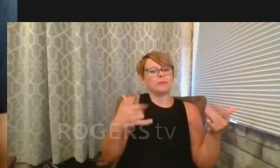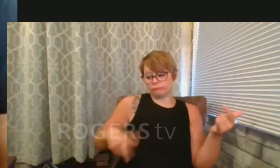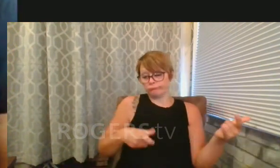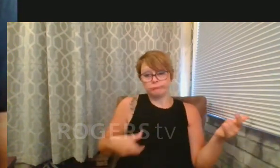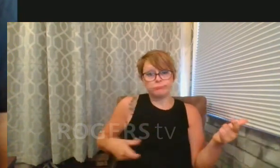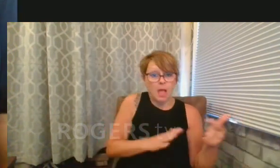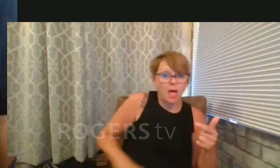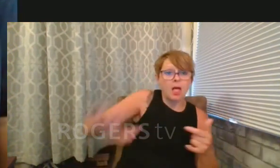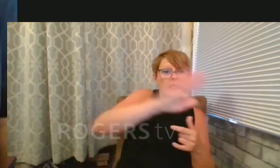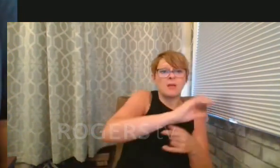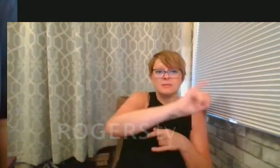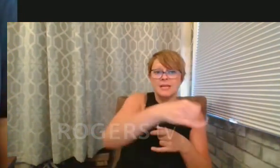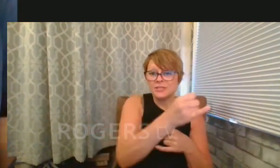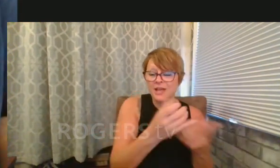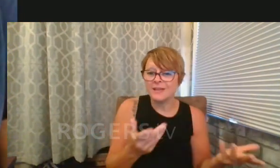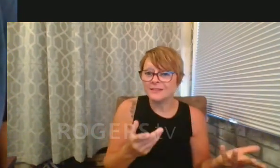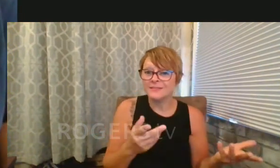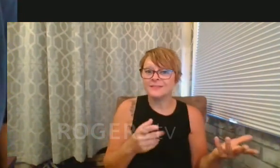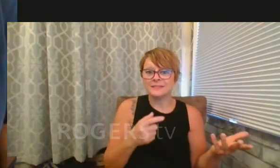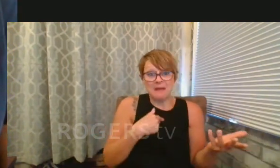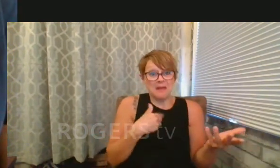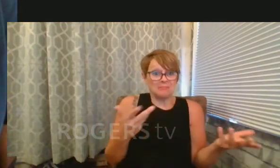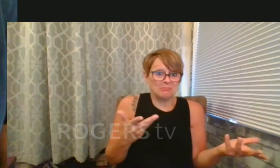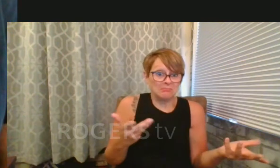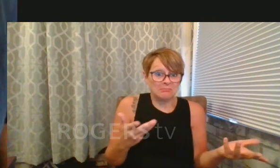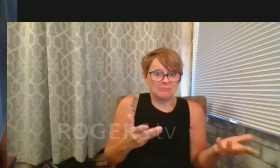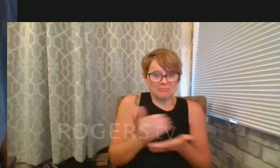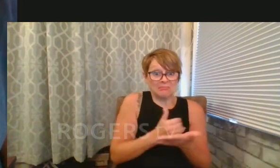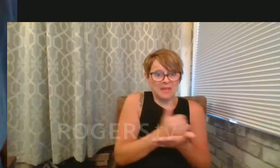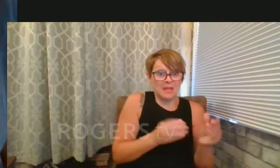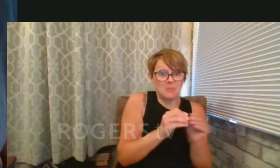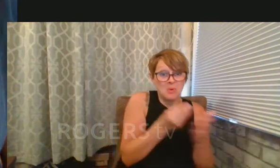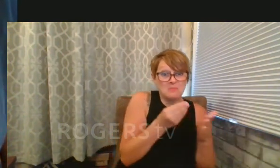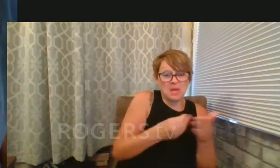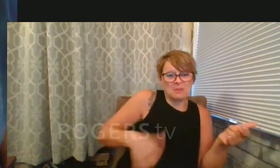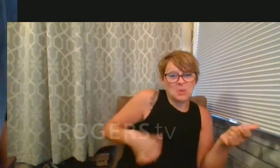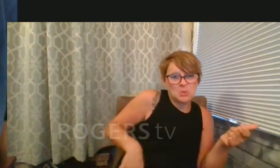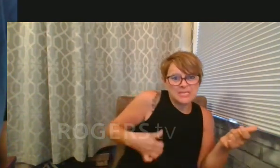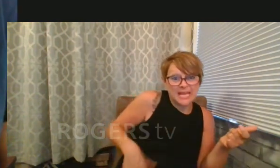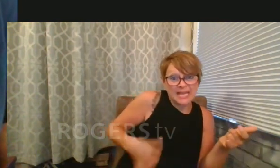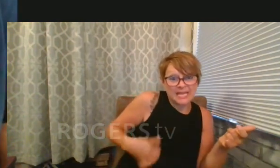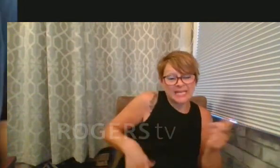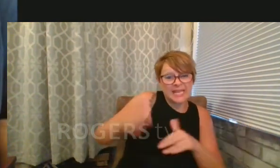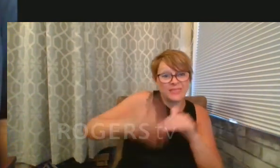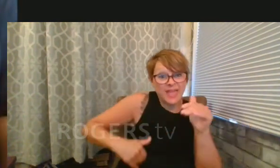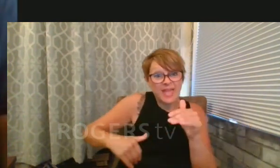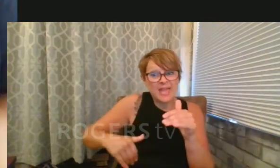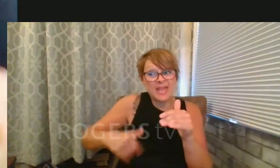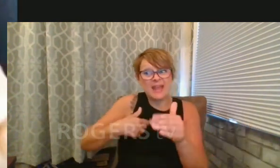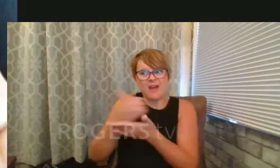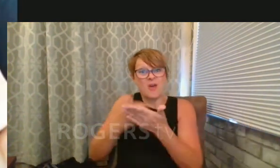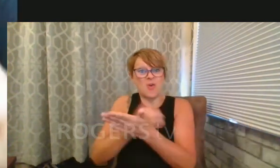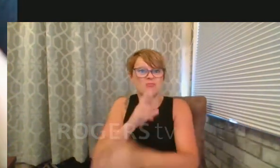for guests, and I actually make more money playing music than I make in the restaurant.